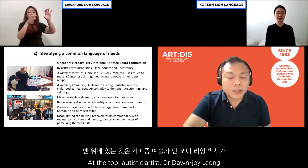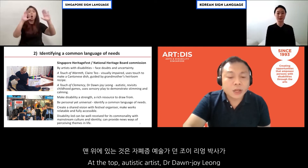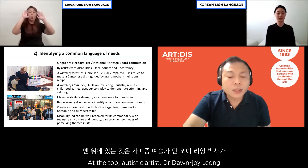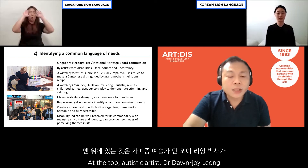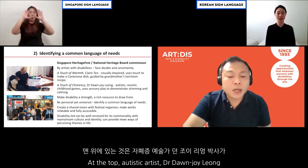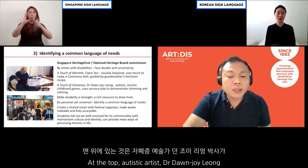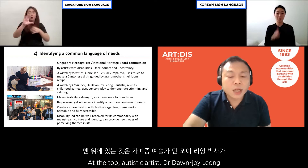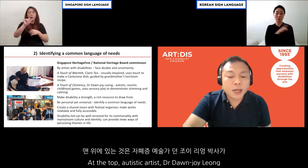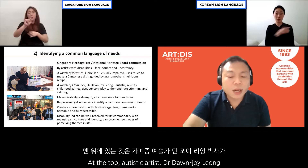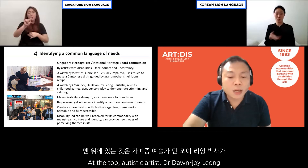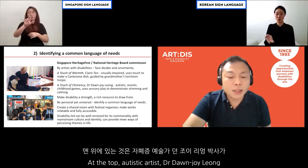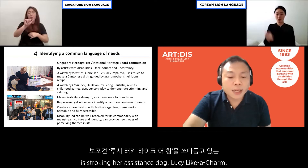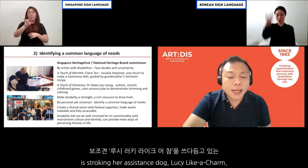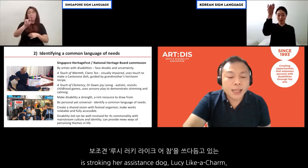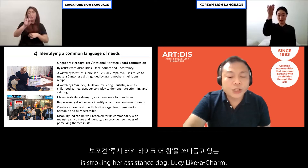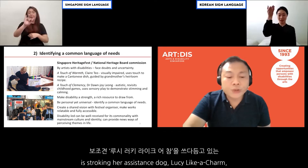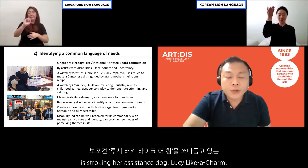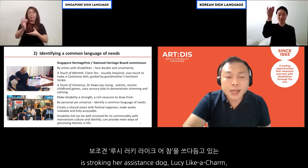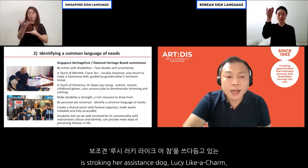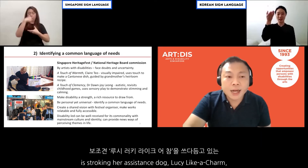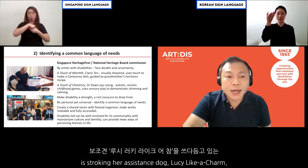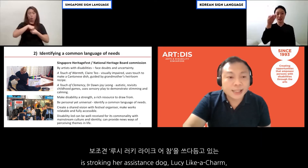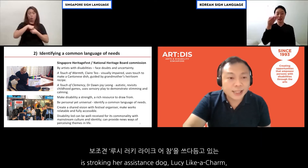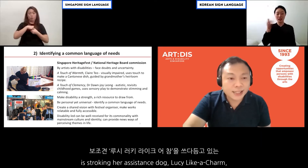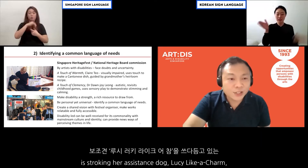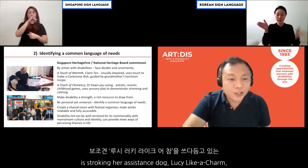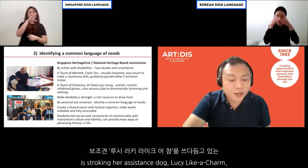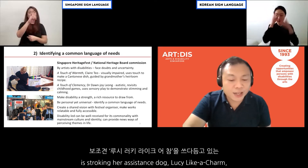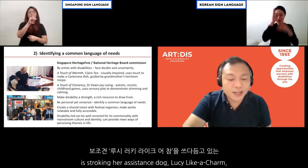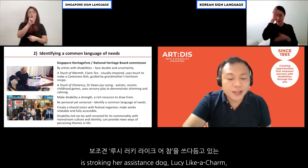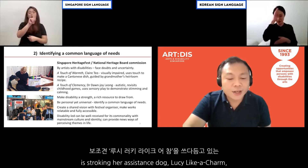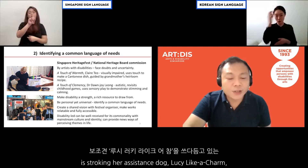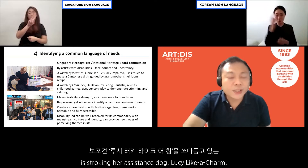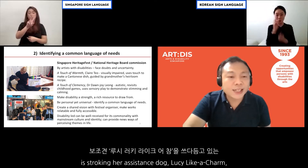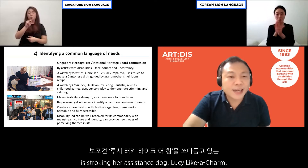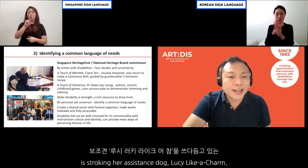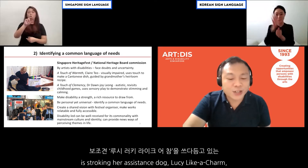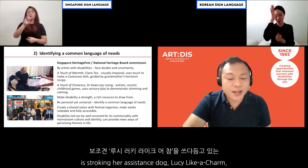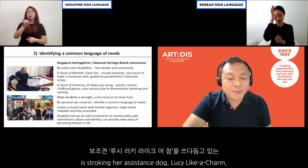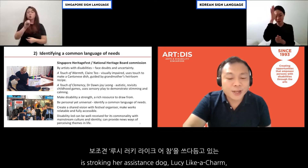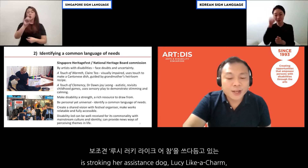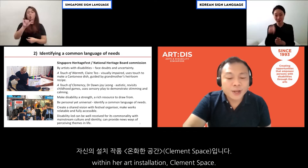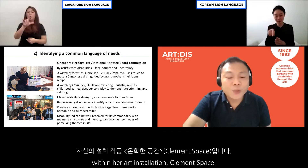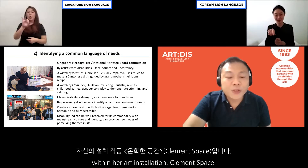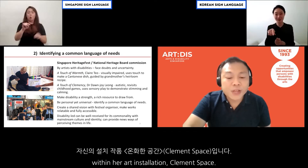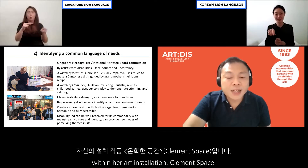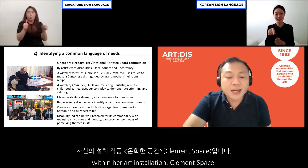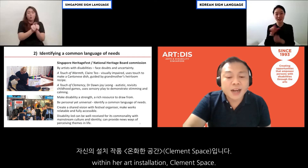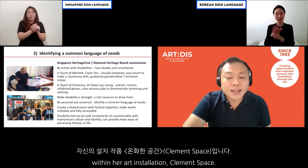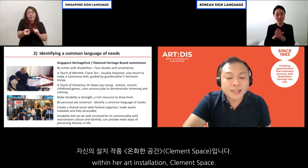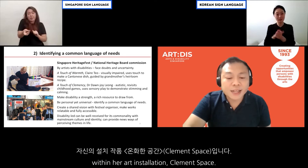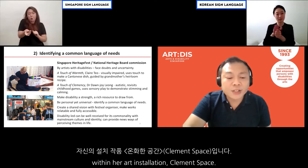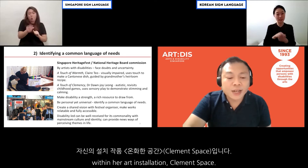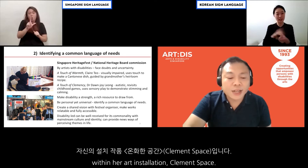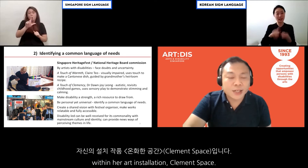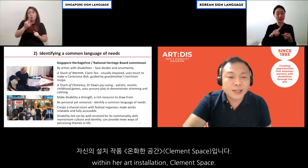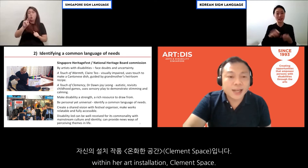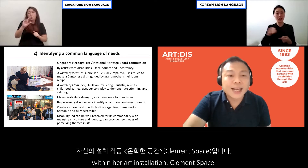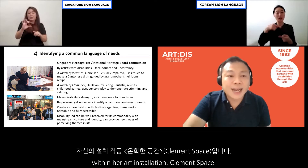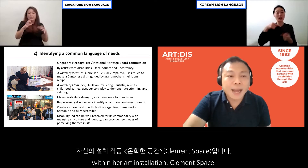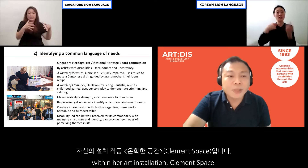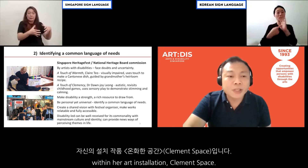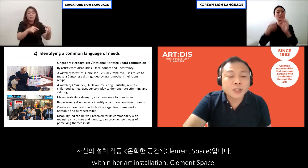artist Dr. Don Joy Leong is stroking her assistant's dog, Lucy Like a Charm, within her art